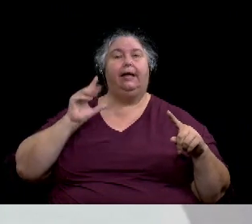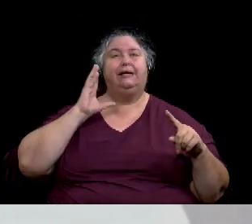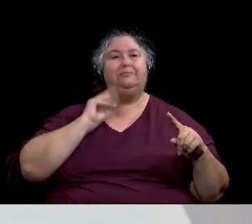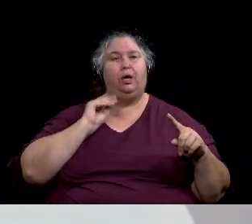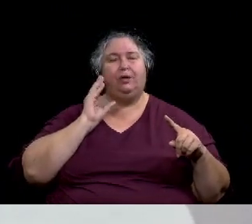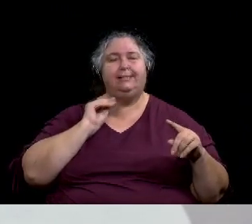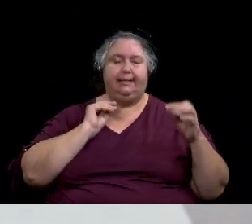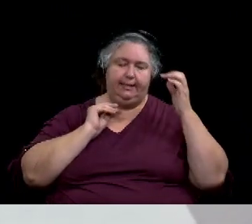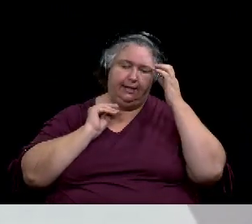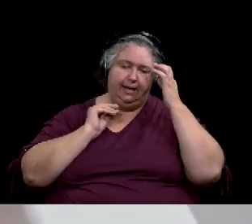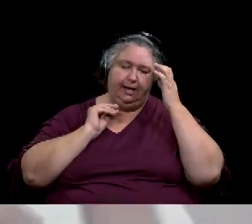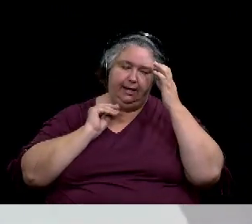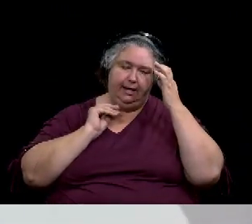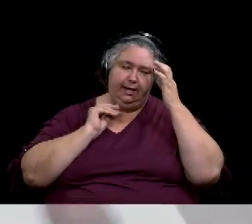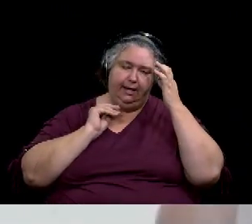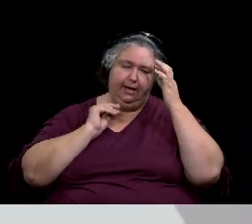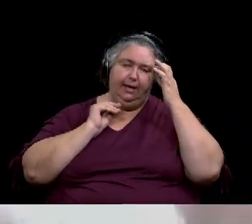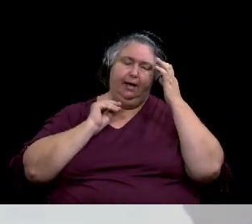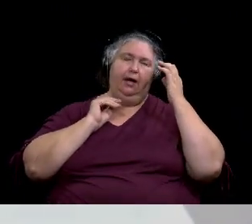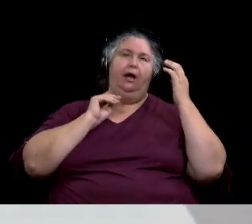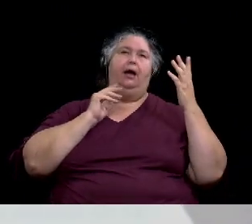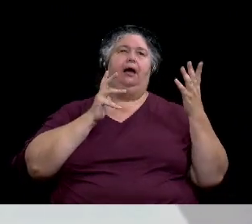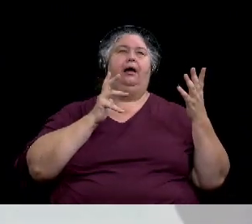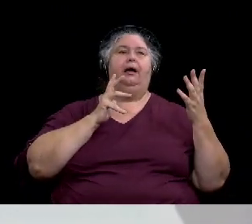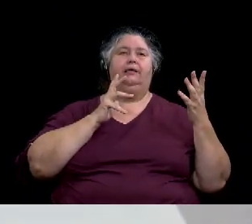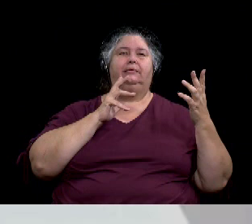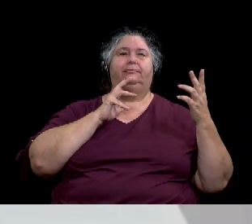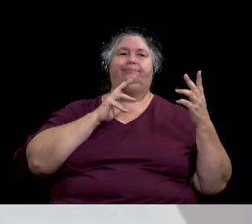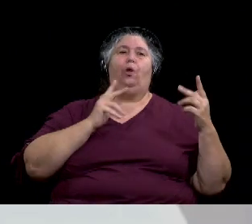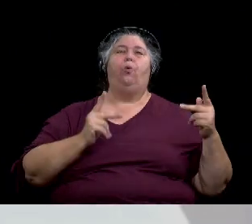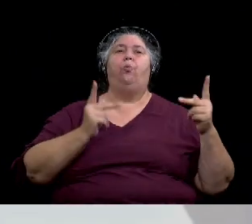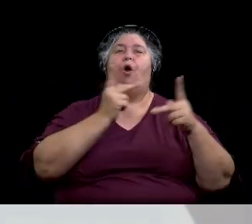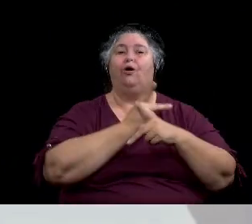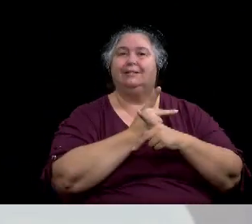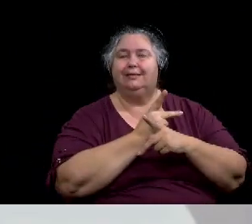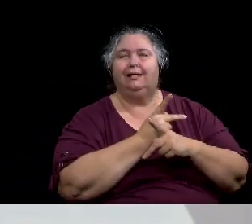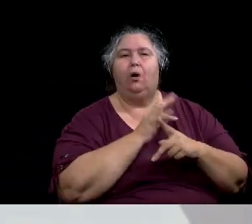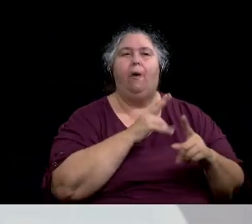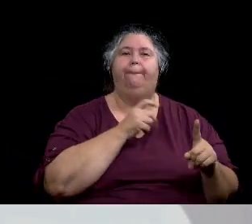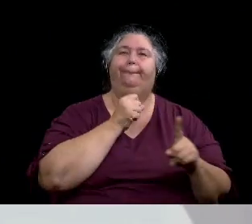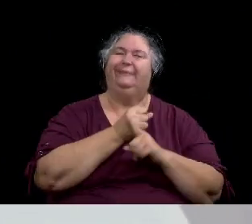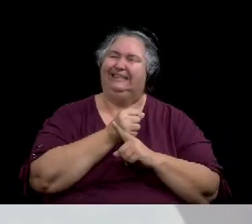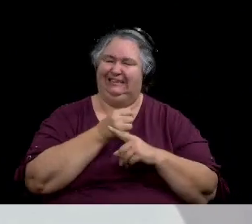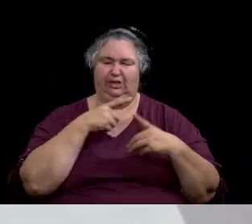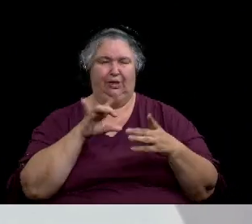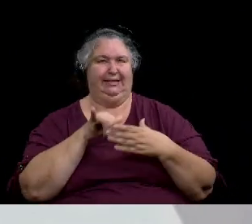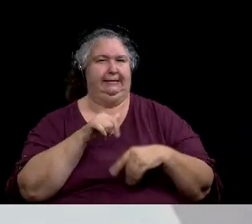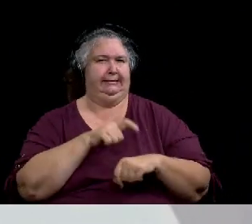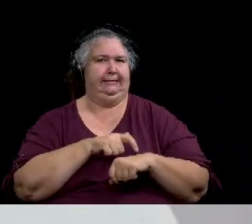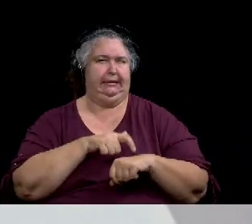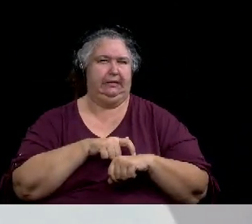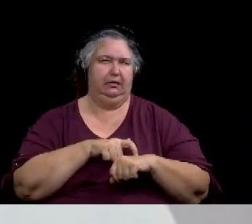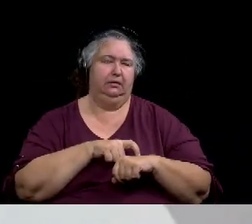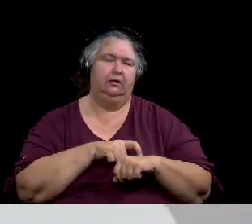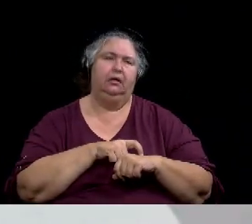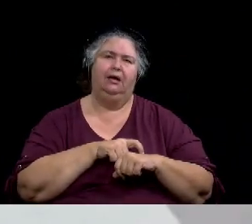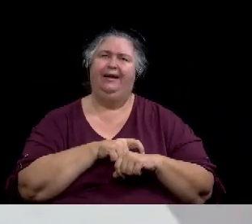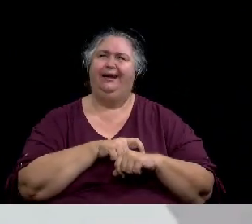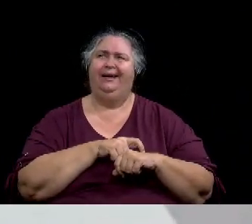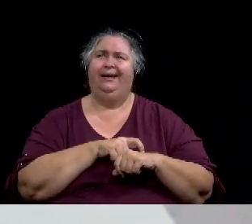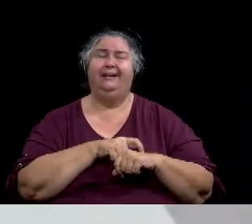experiencing exacerbations or who are worsening during this season. It's not at